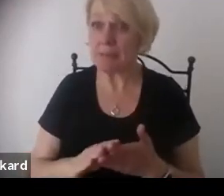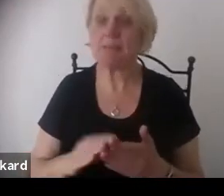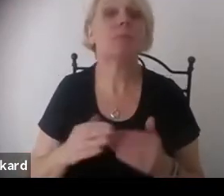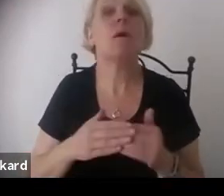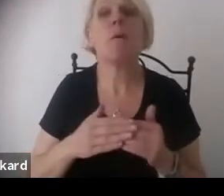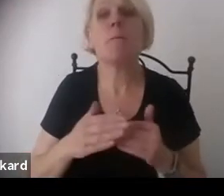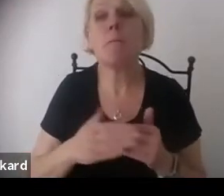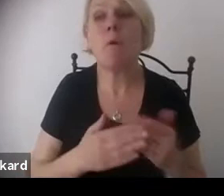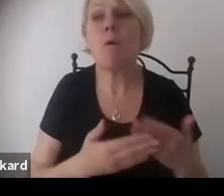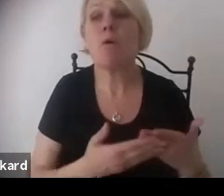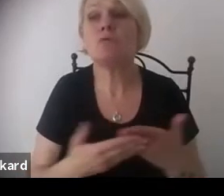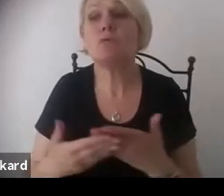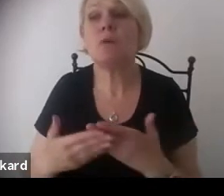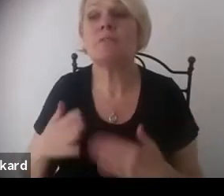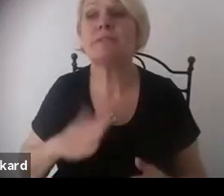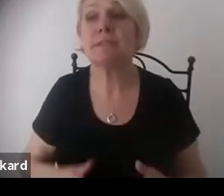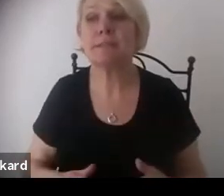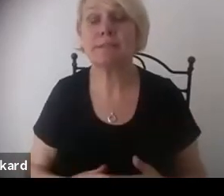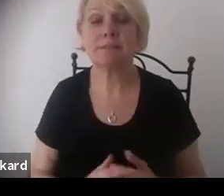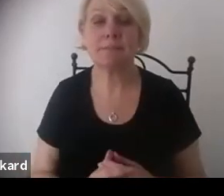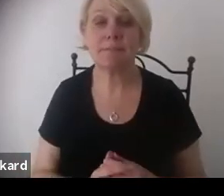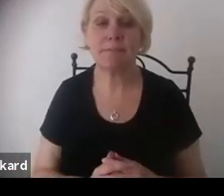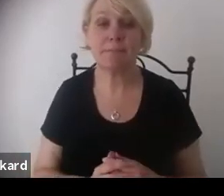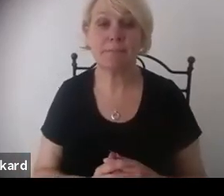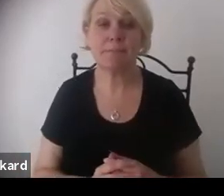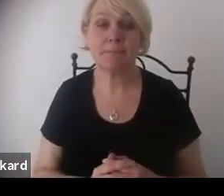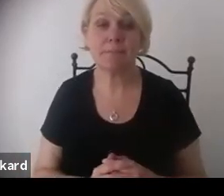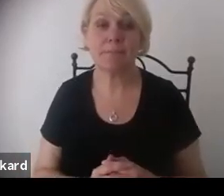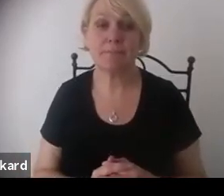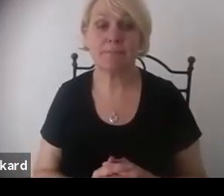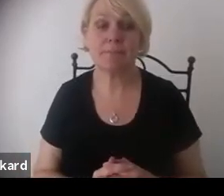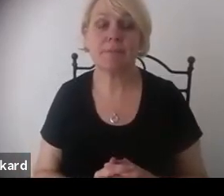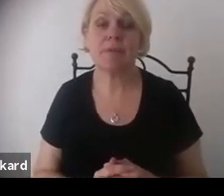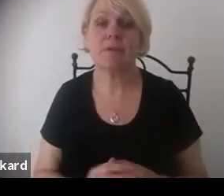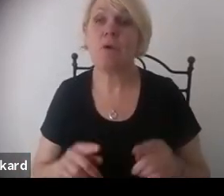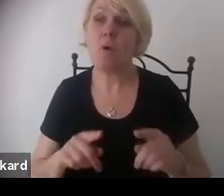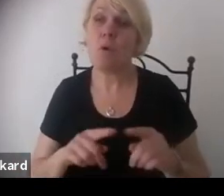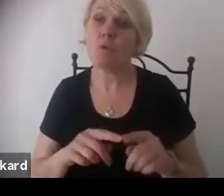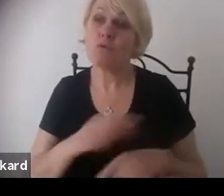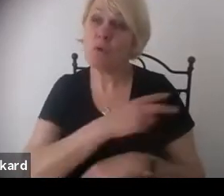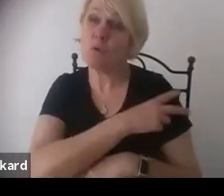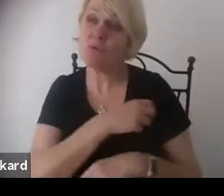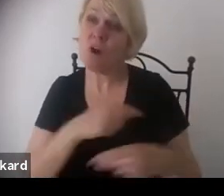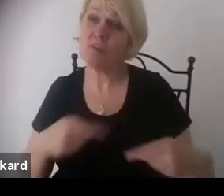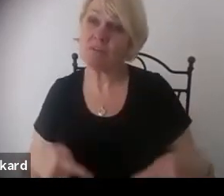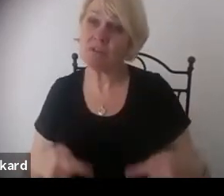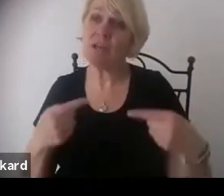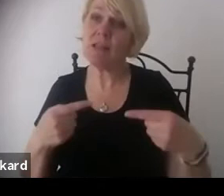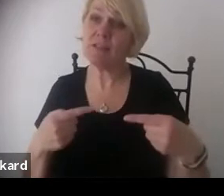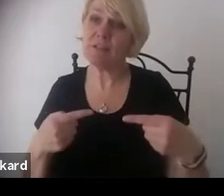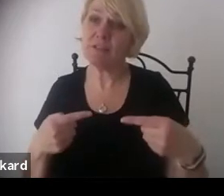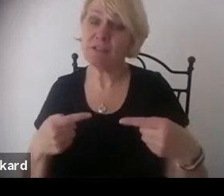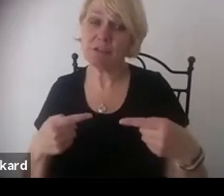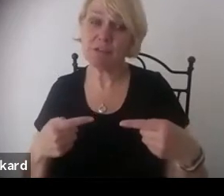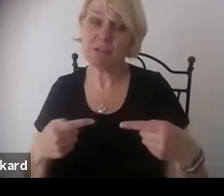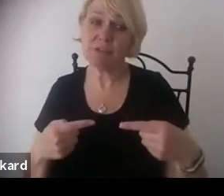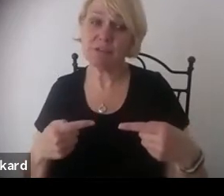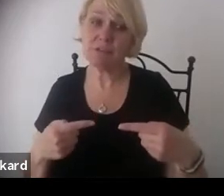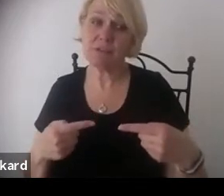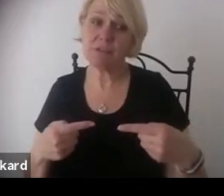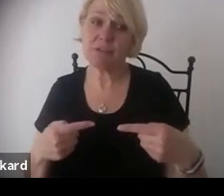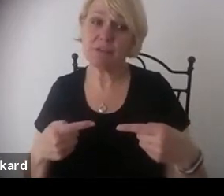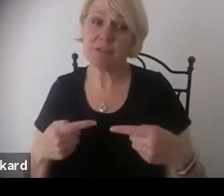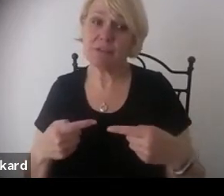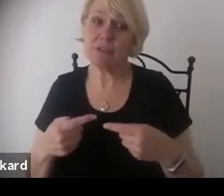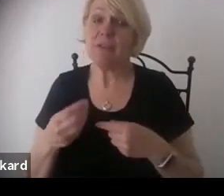that. Obviously, it's been very challenging for our staff. We did have a small number of